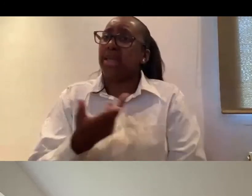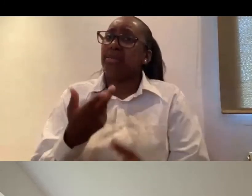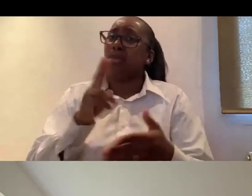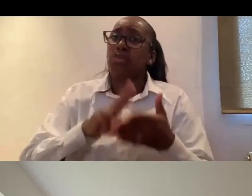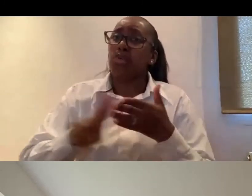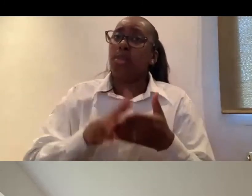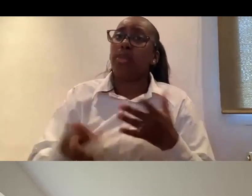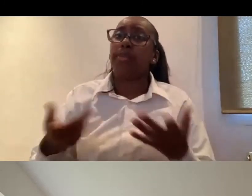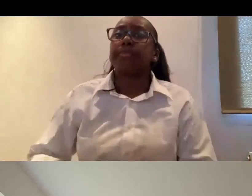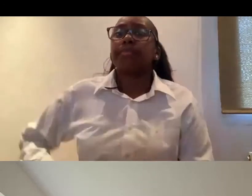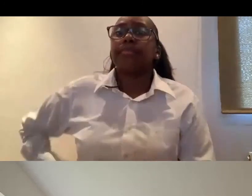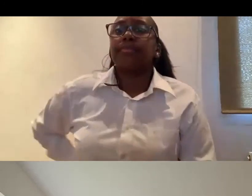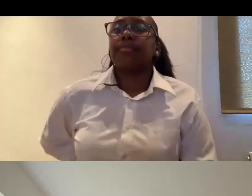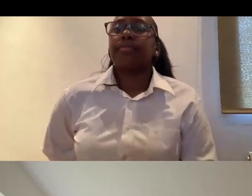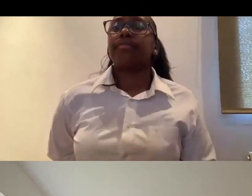season.